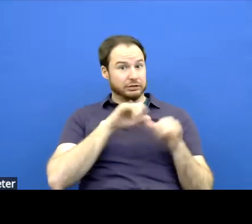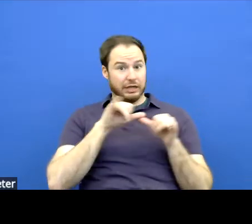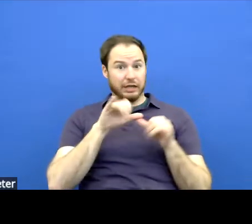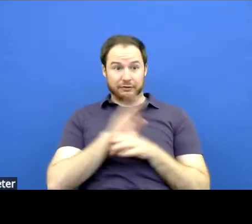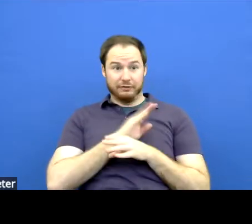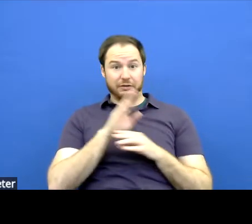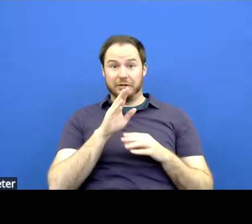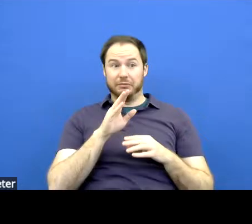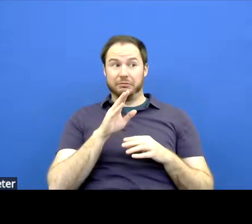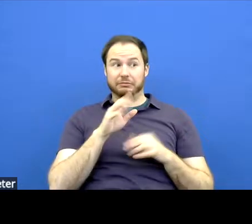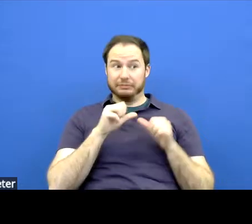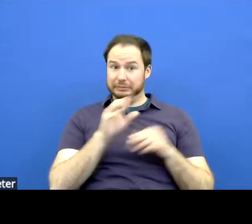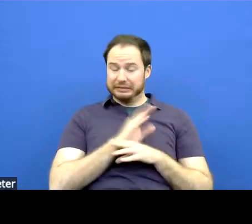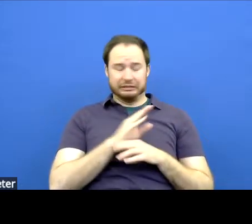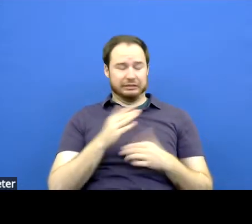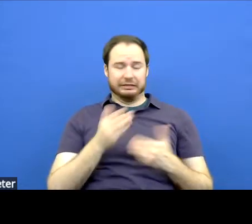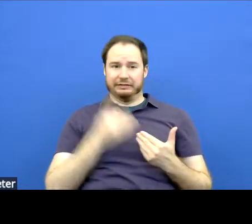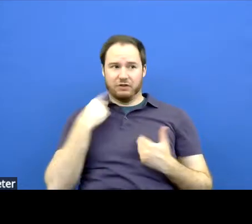not an issue.